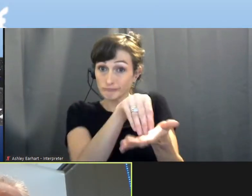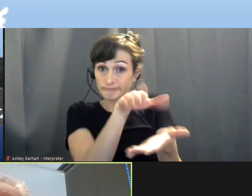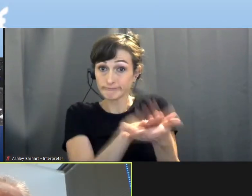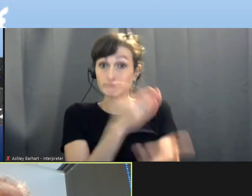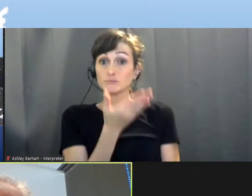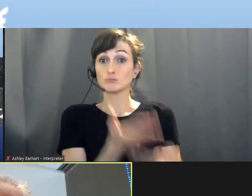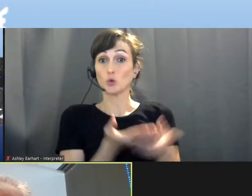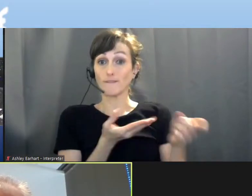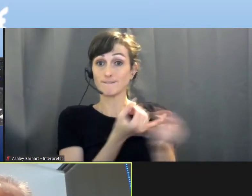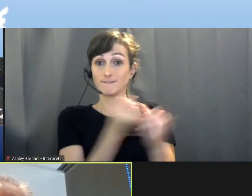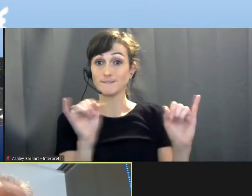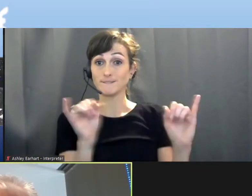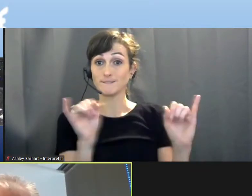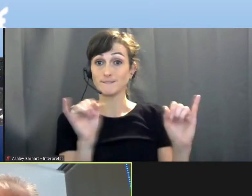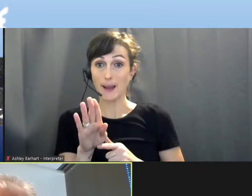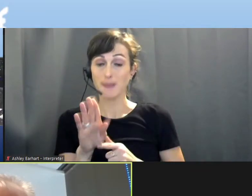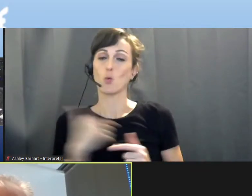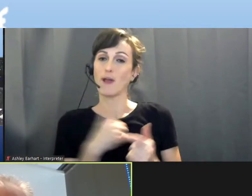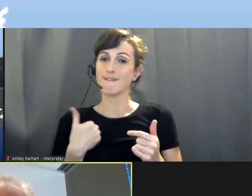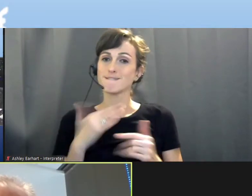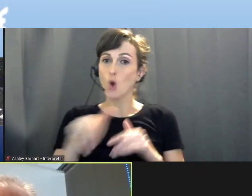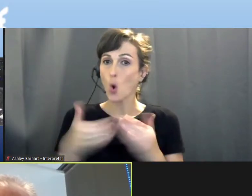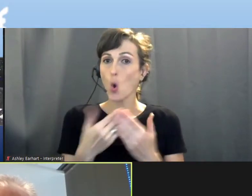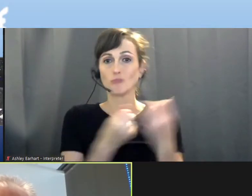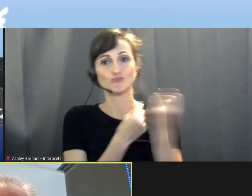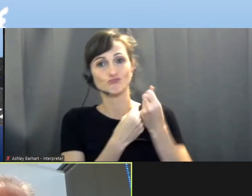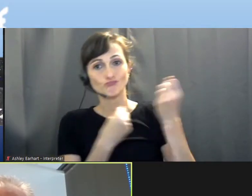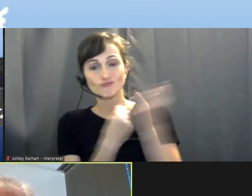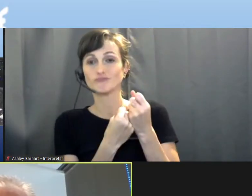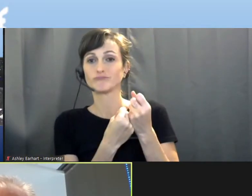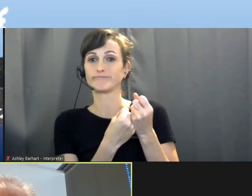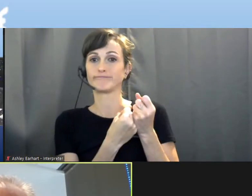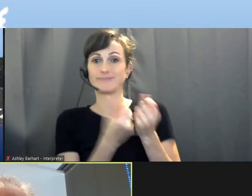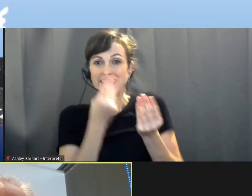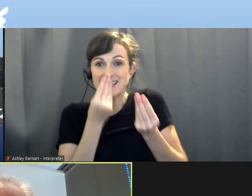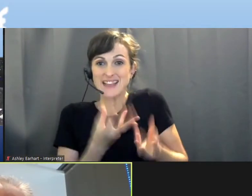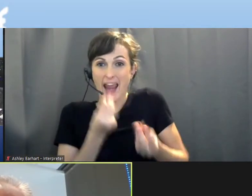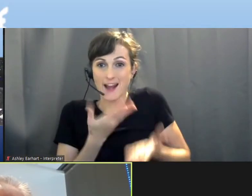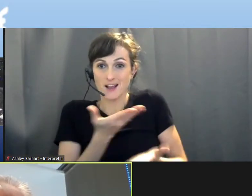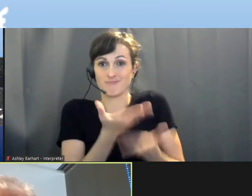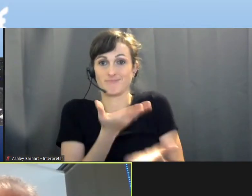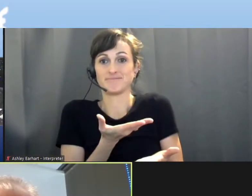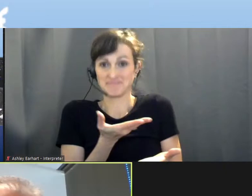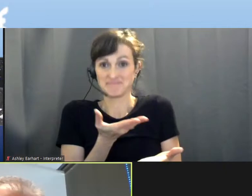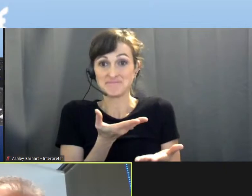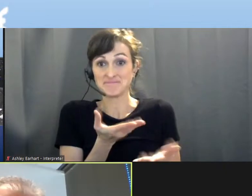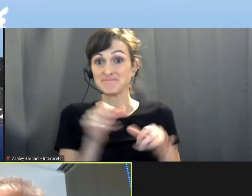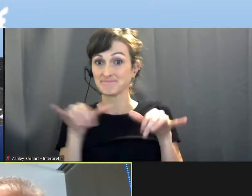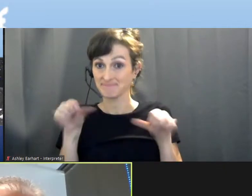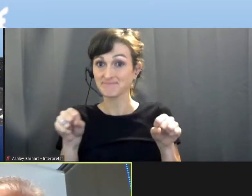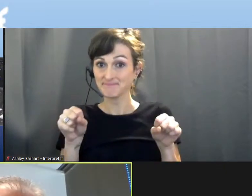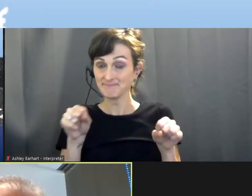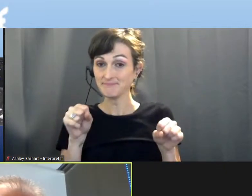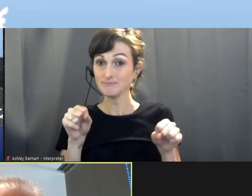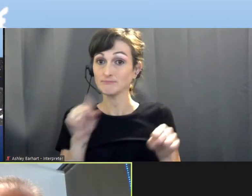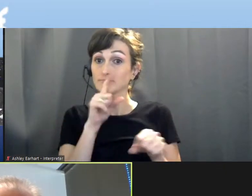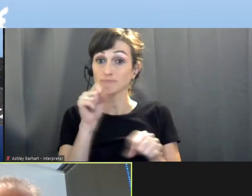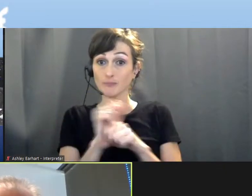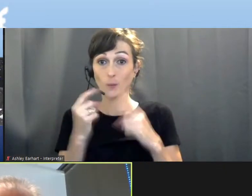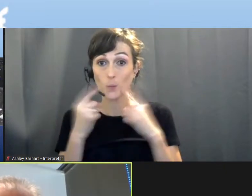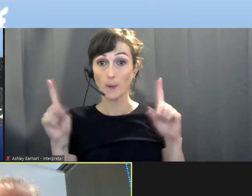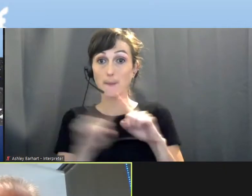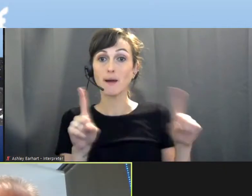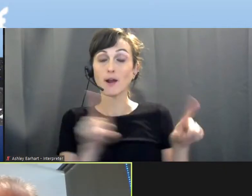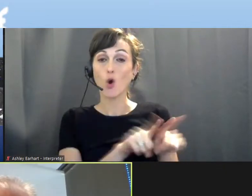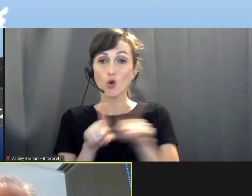have all the backings and the support and the data to back up what we say. But we